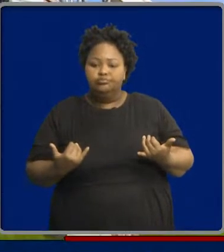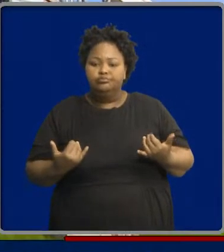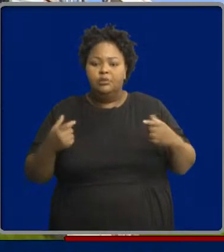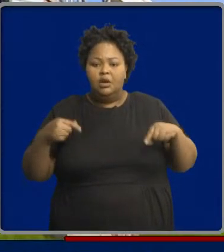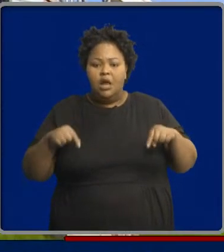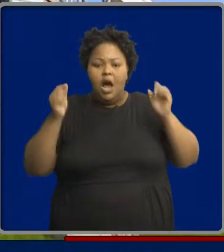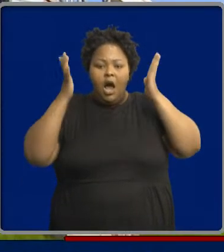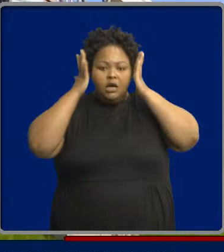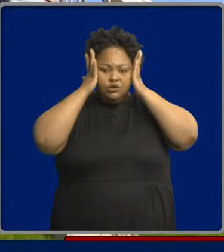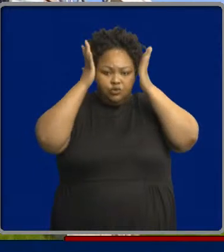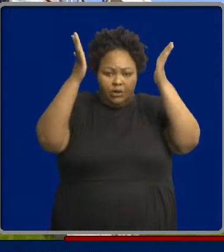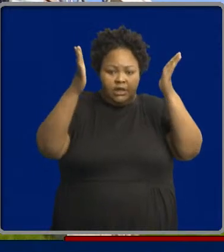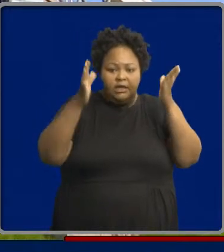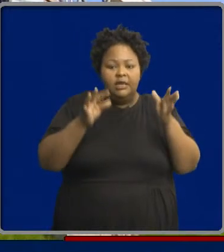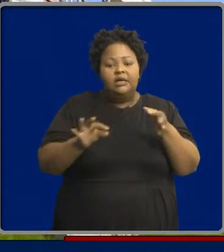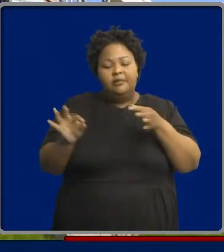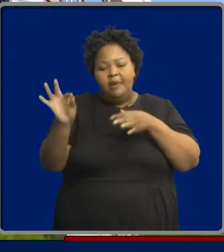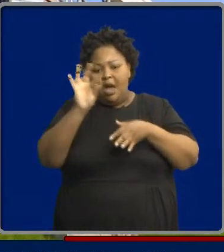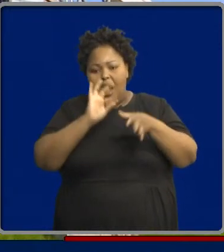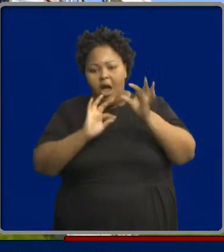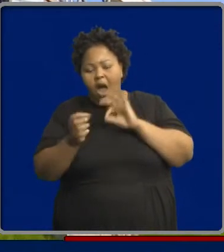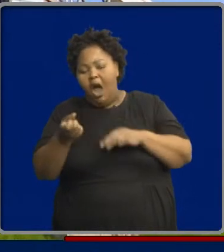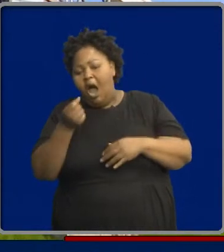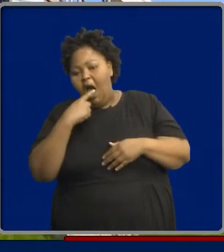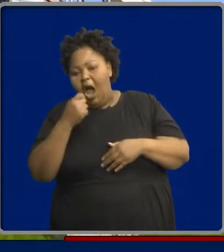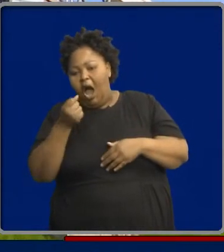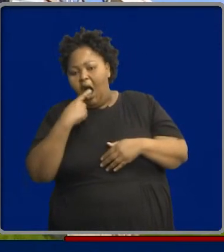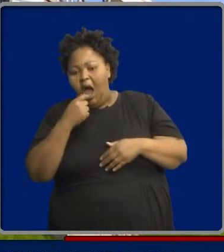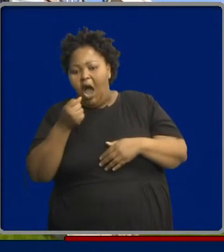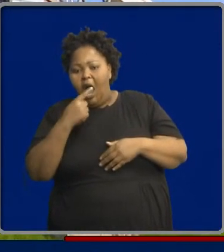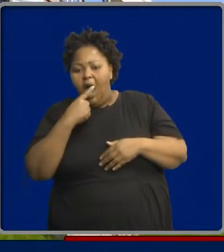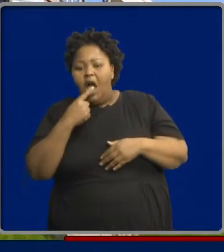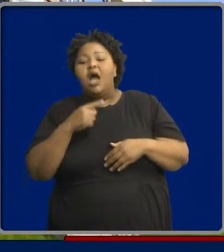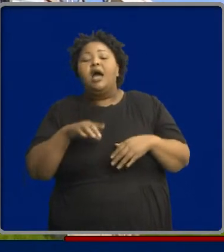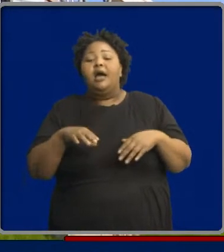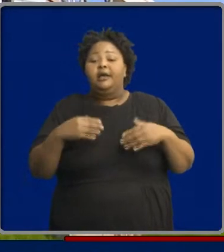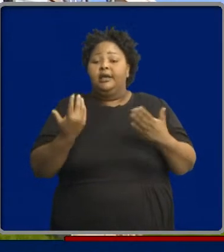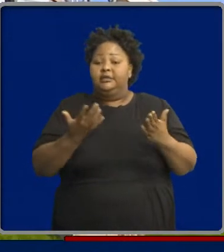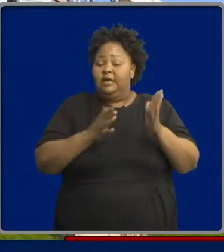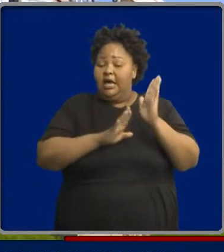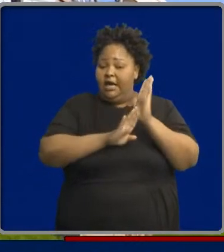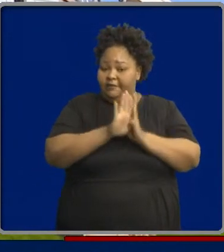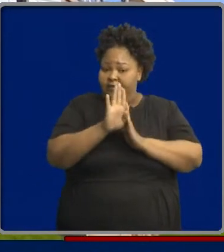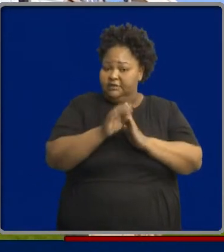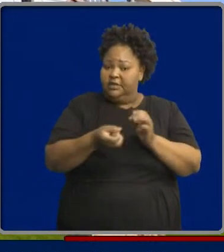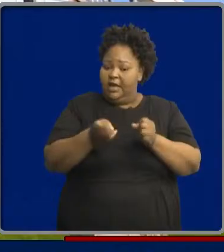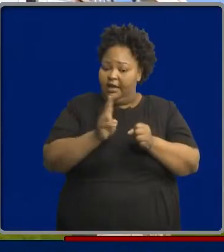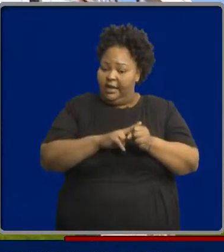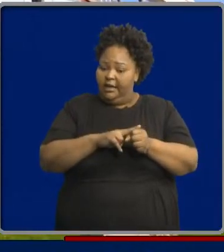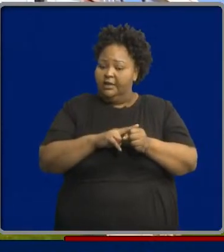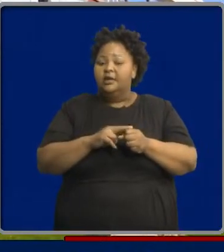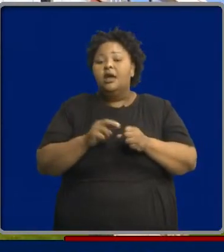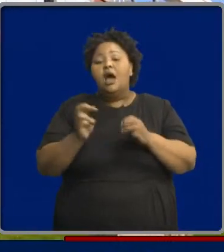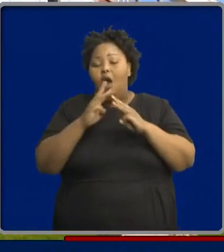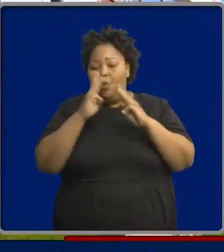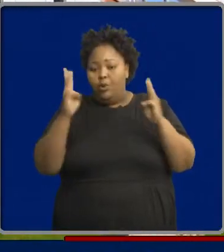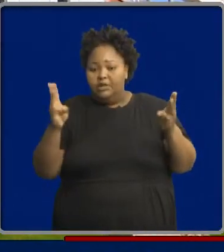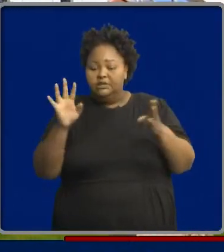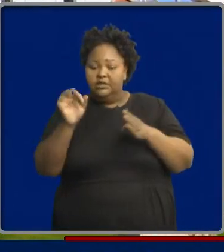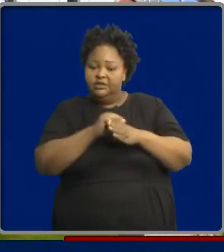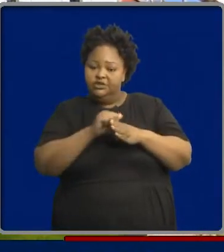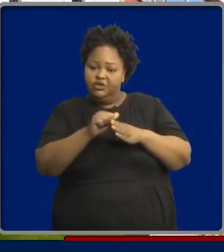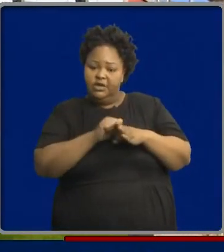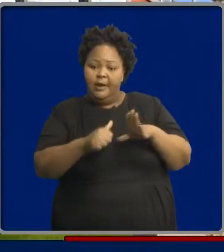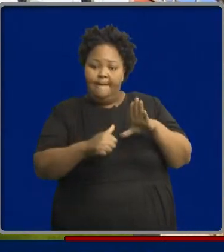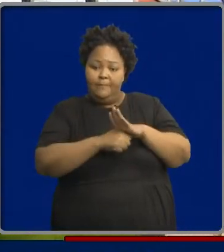technologies in medicine, industry and energy. They also urged the ministry to prioritize awareness and training to prepare citizens for the implication